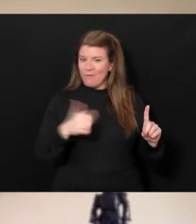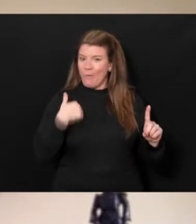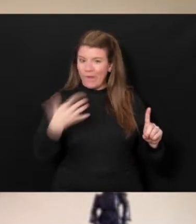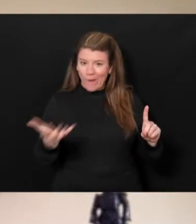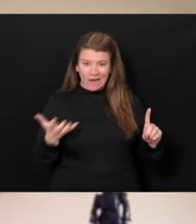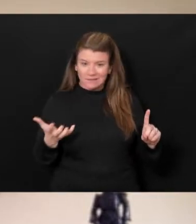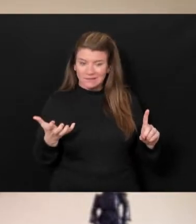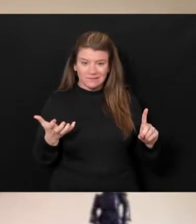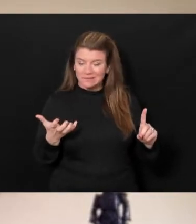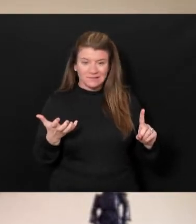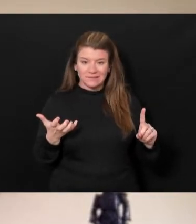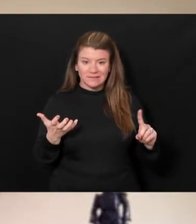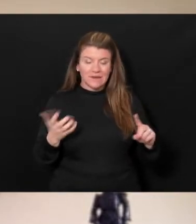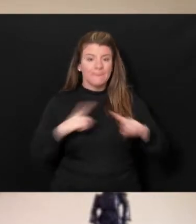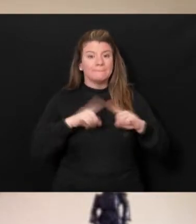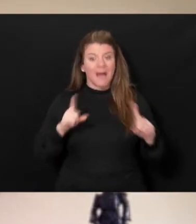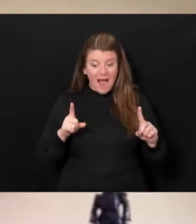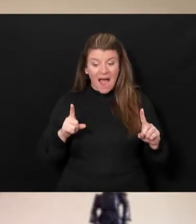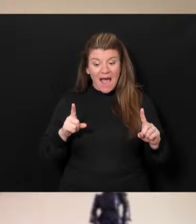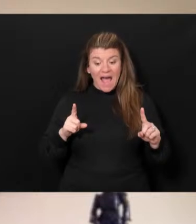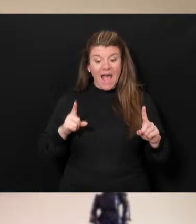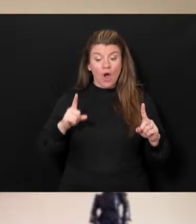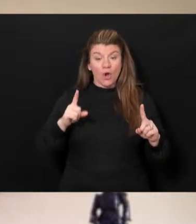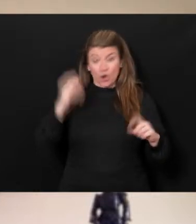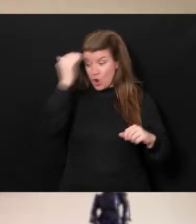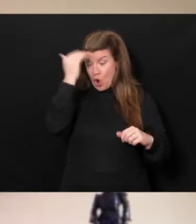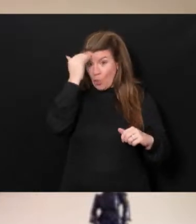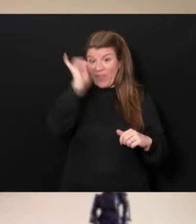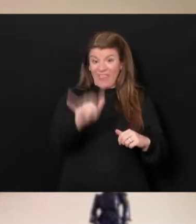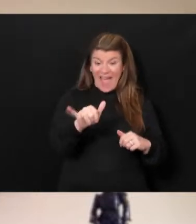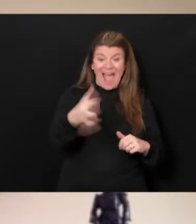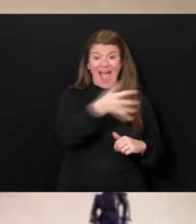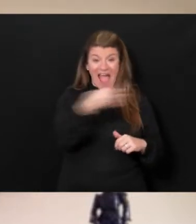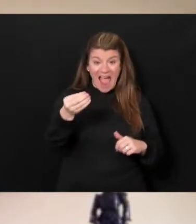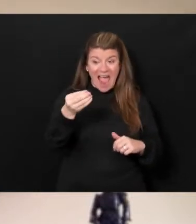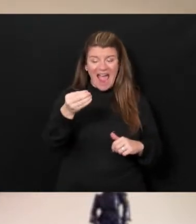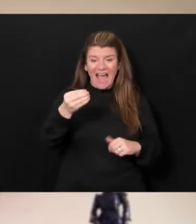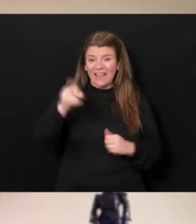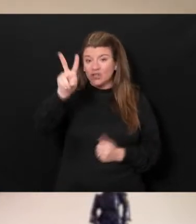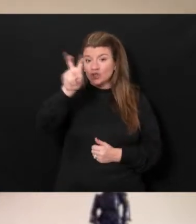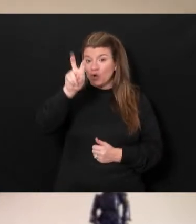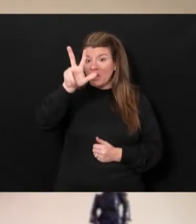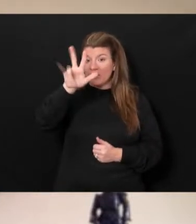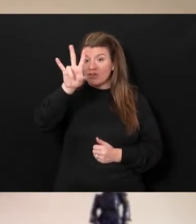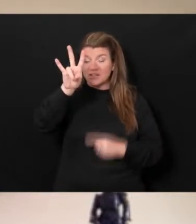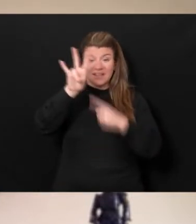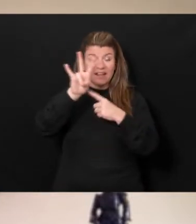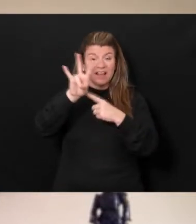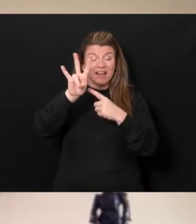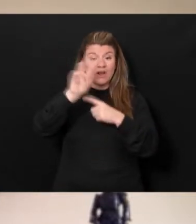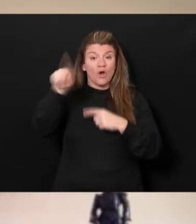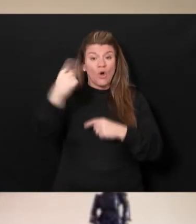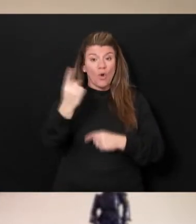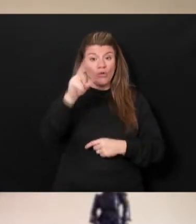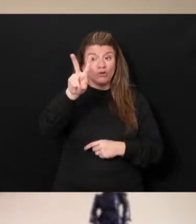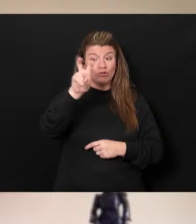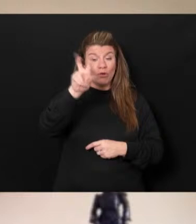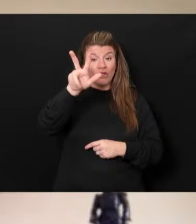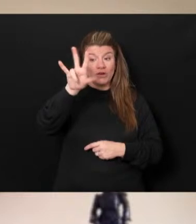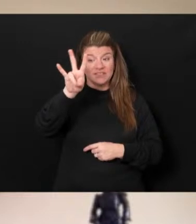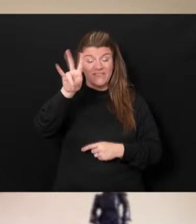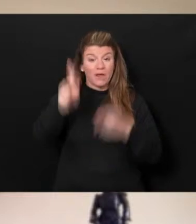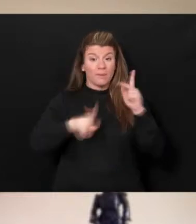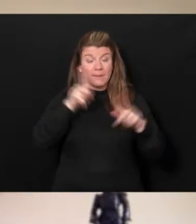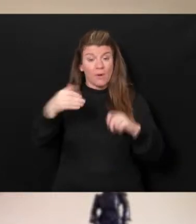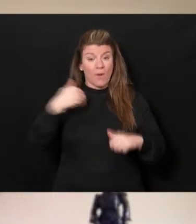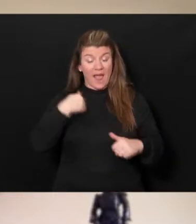be. But along with that, and the only 237 people we have